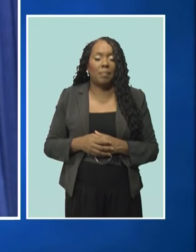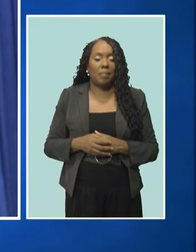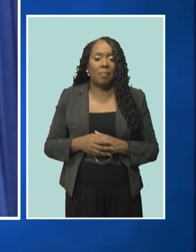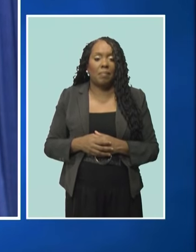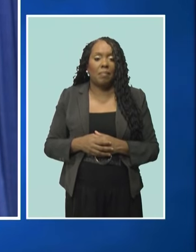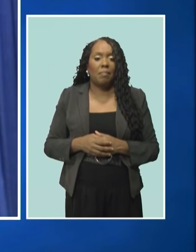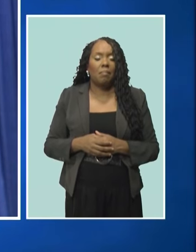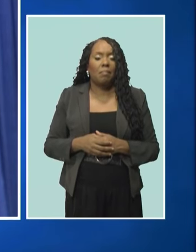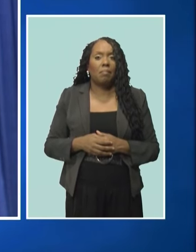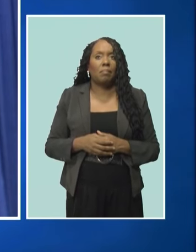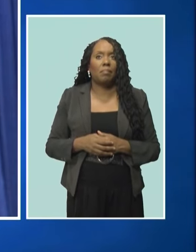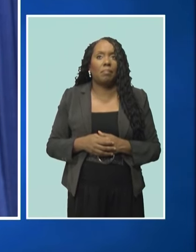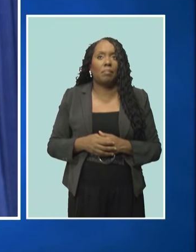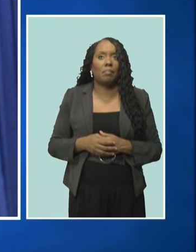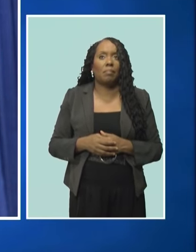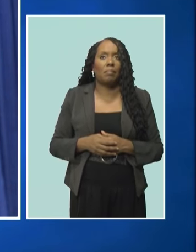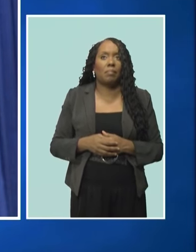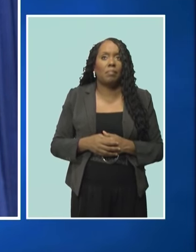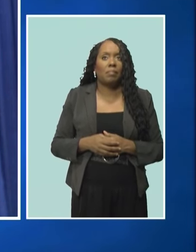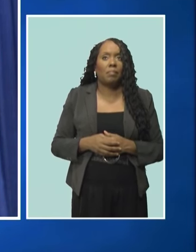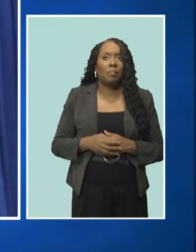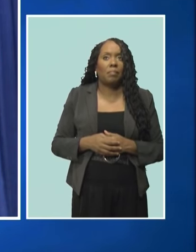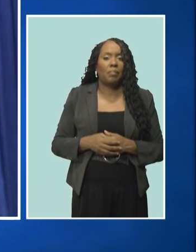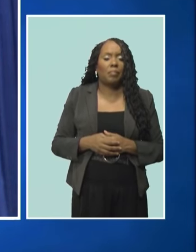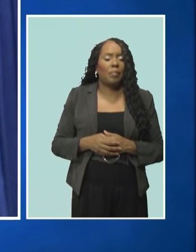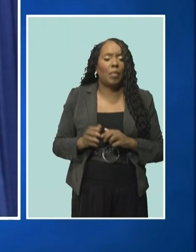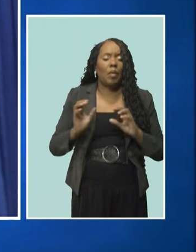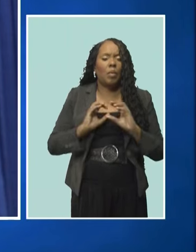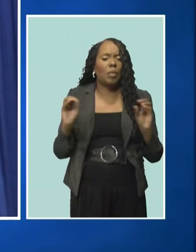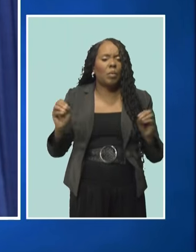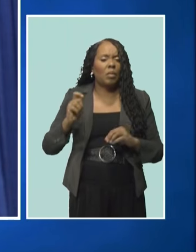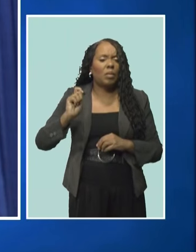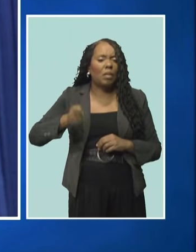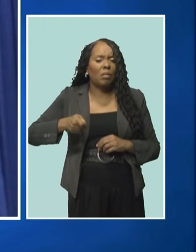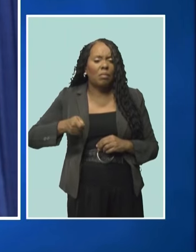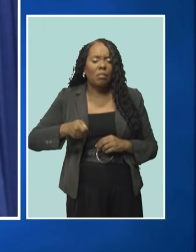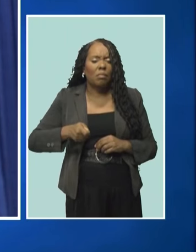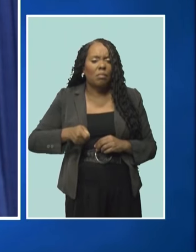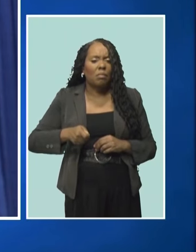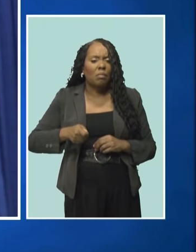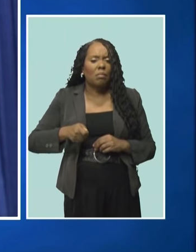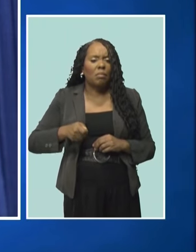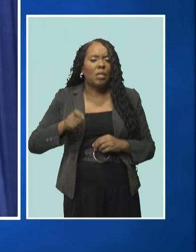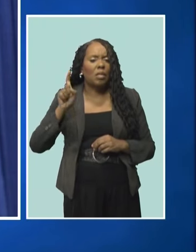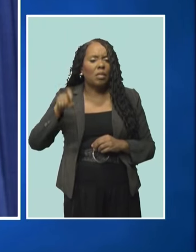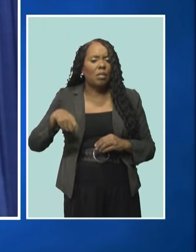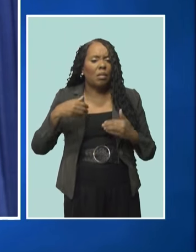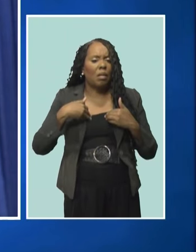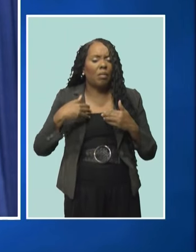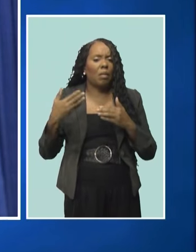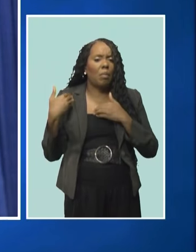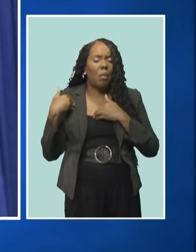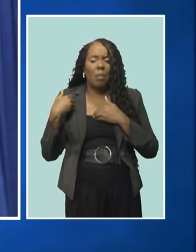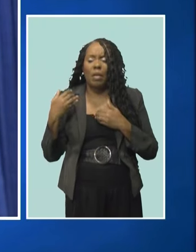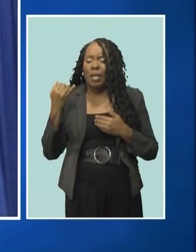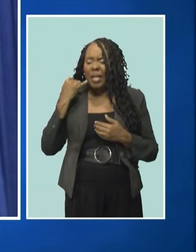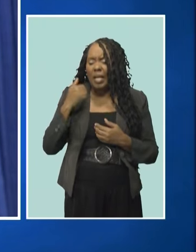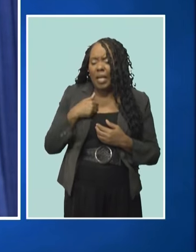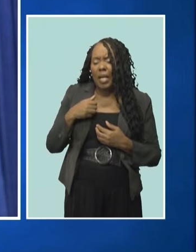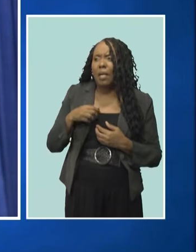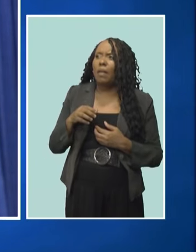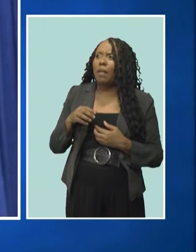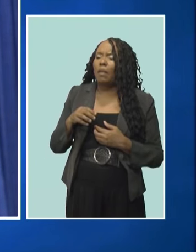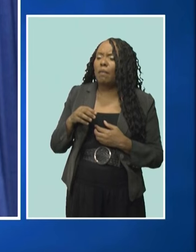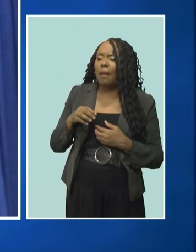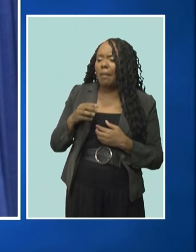how do I go? No judge should be doing this. Do I go left? Do I go right? If I go left, maybe I'll get the extension. If I go right, they may be